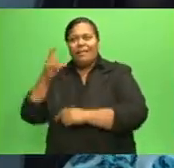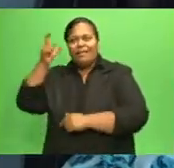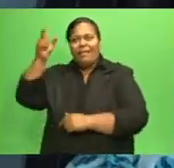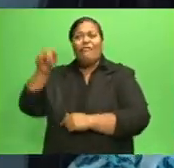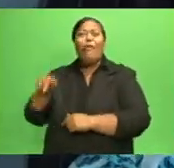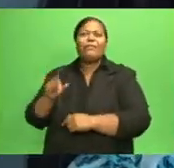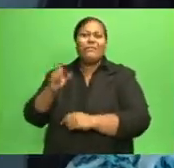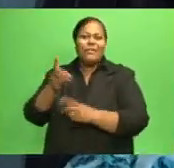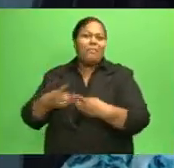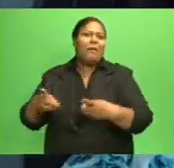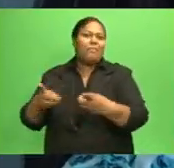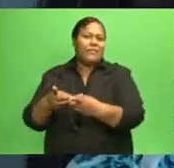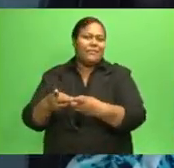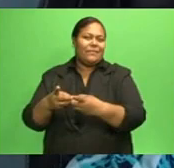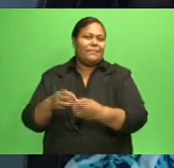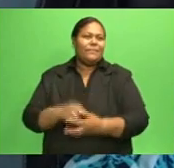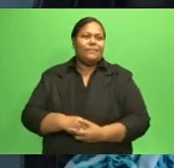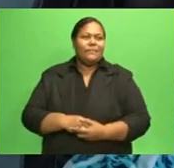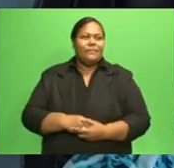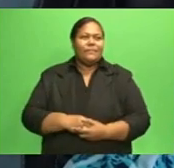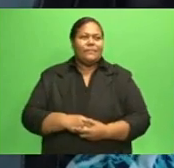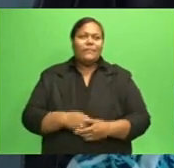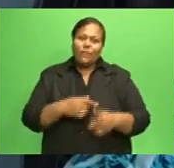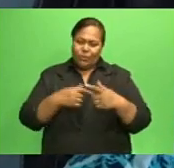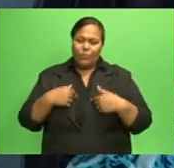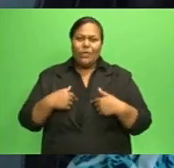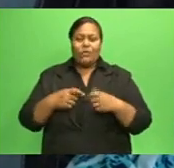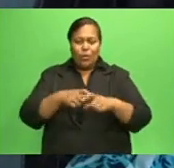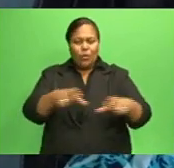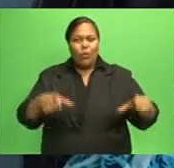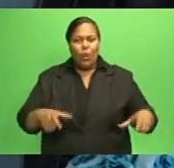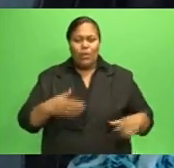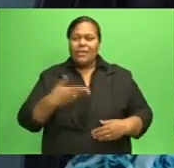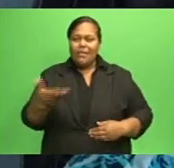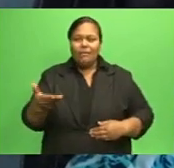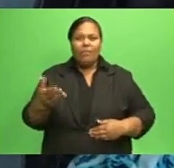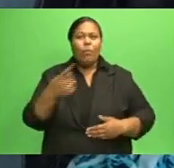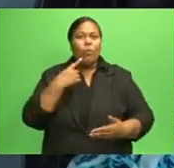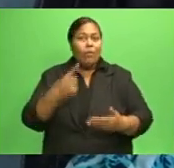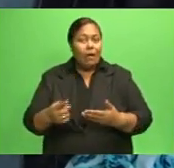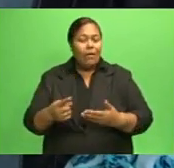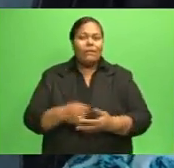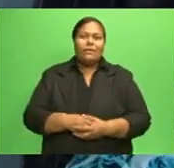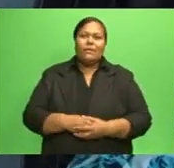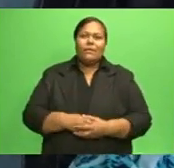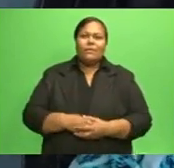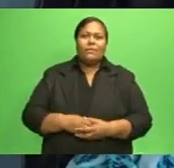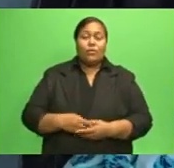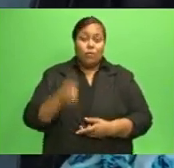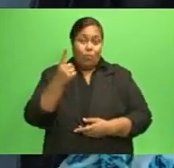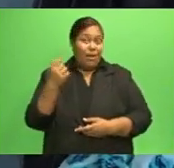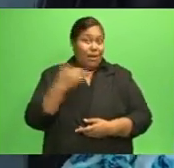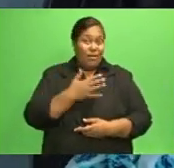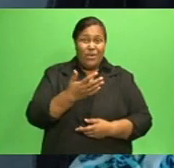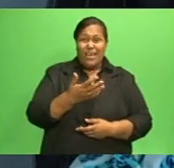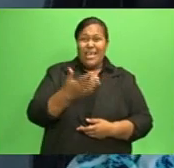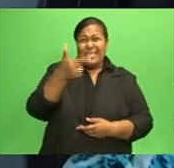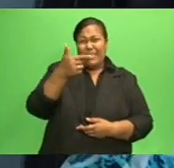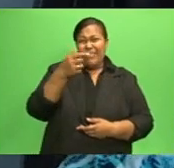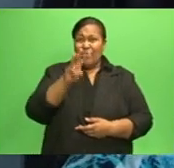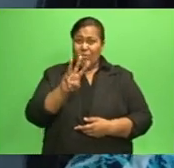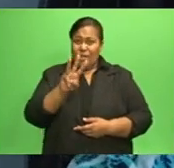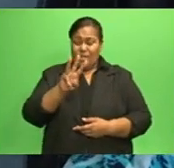go to court, the court gives an order, and so all these children, including the 173 children in all the 9 institutions in